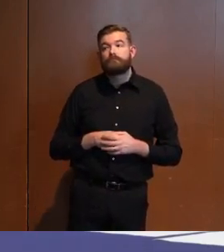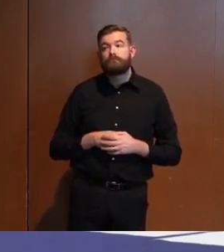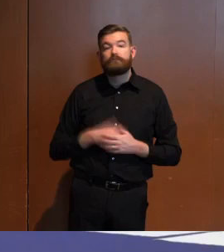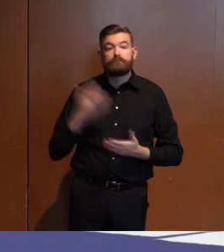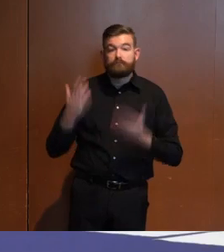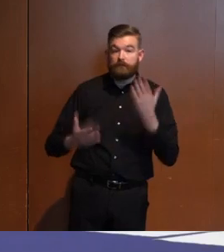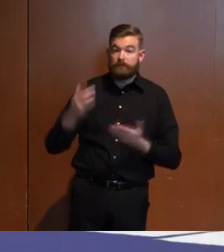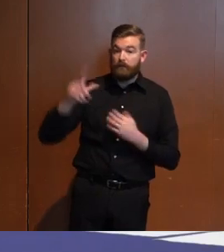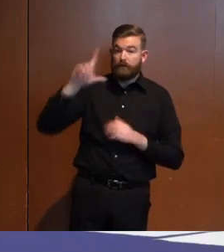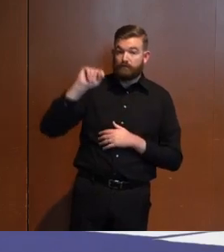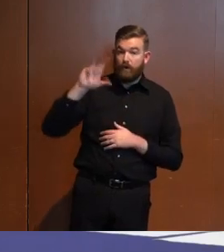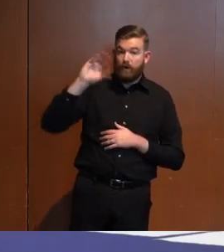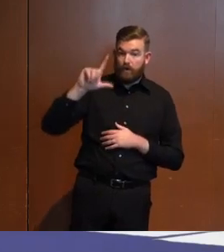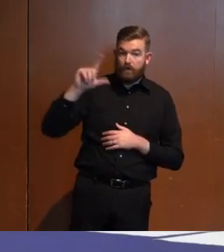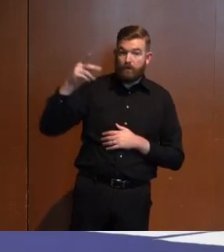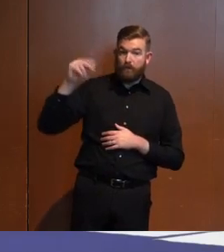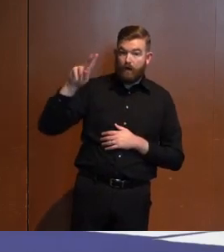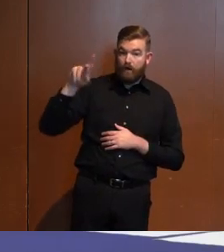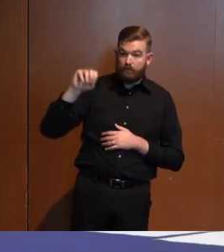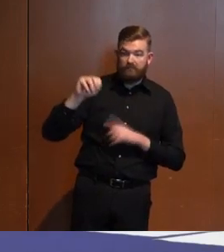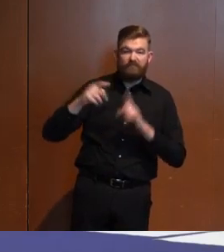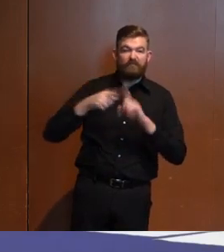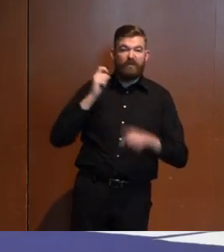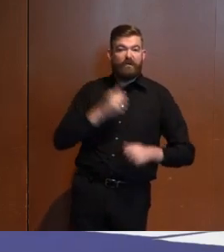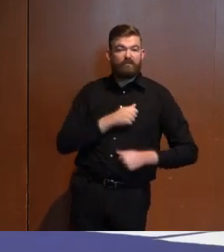maybe Colonel Callahan can talk about